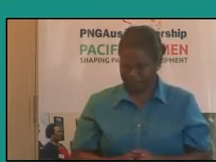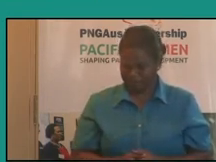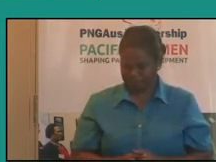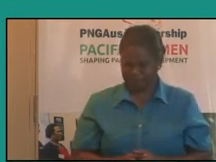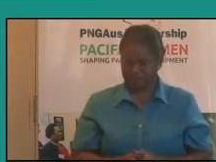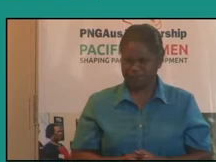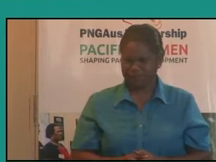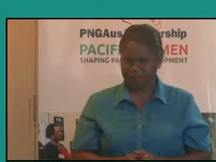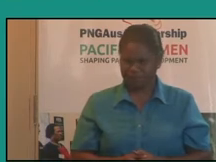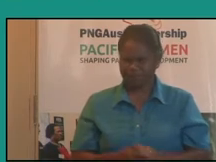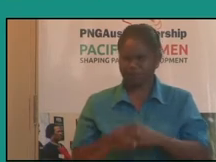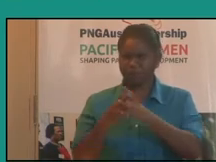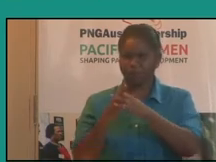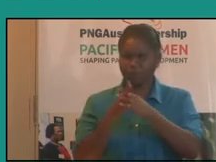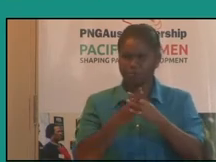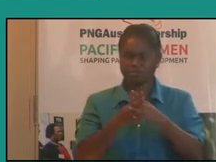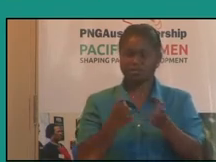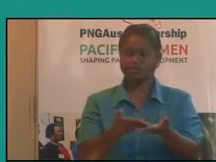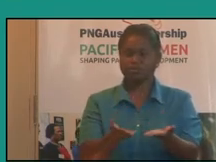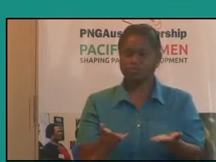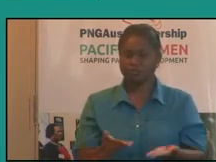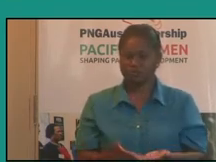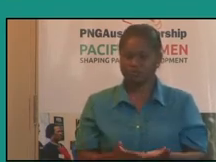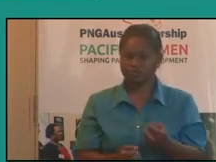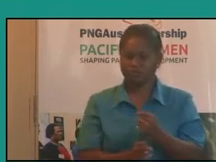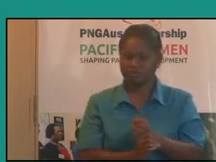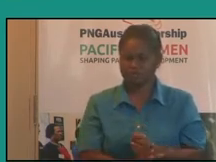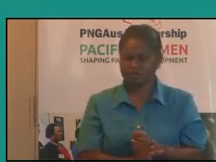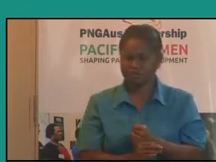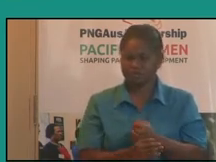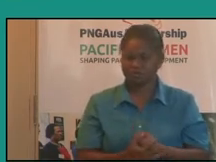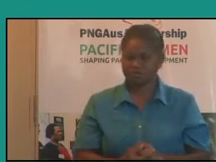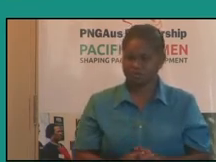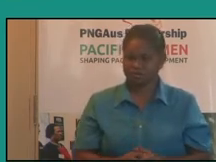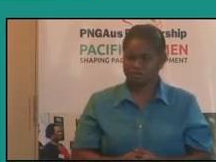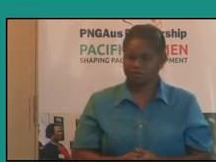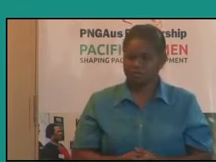Western provincial government. So what are your views? And then